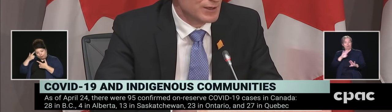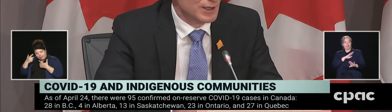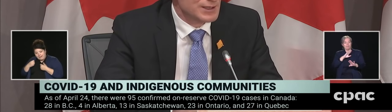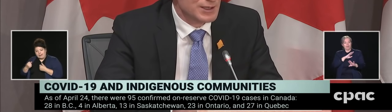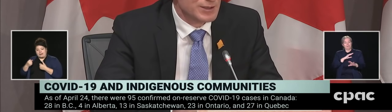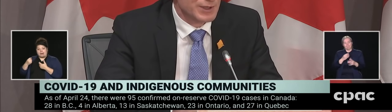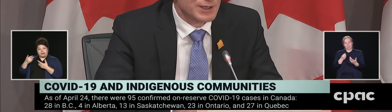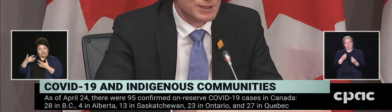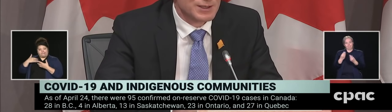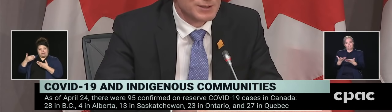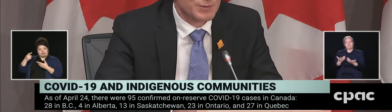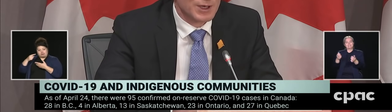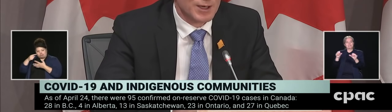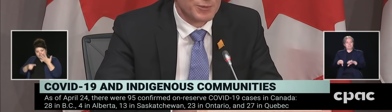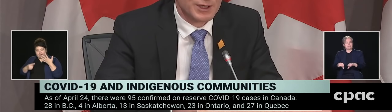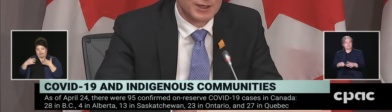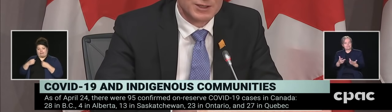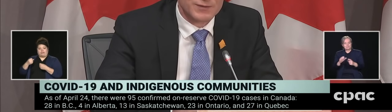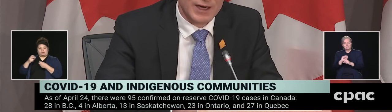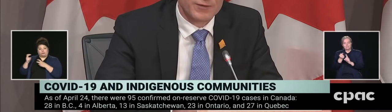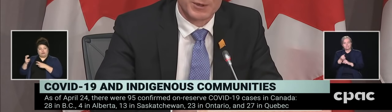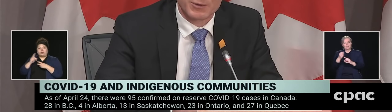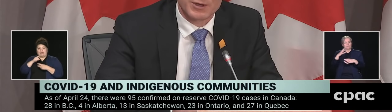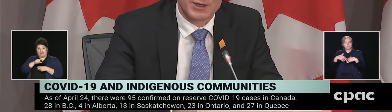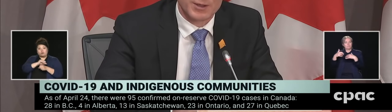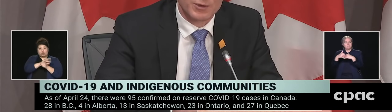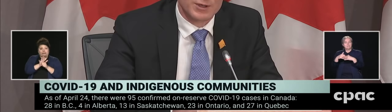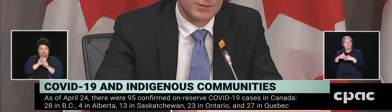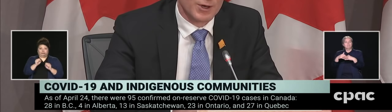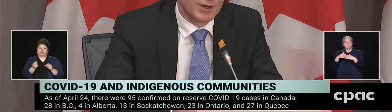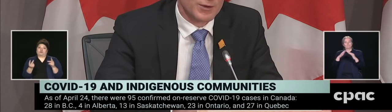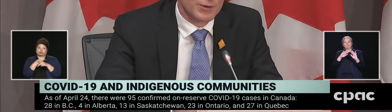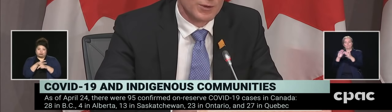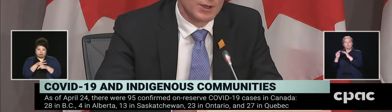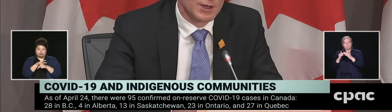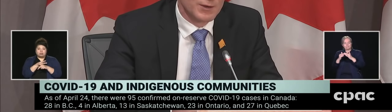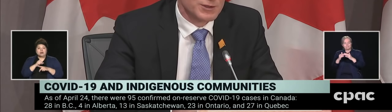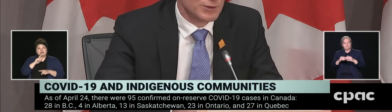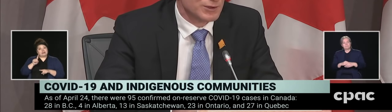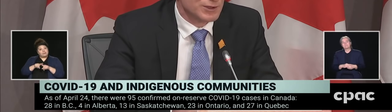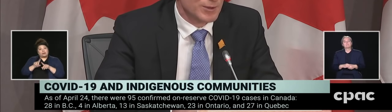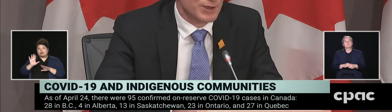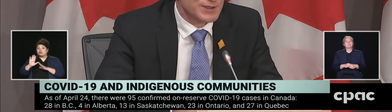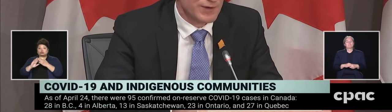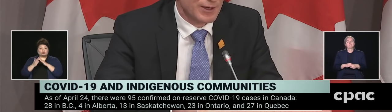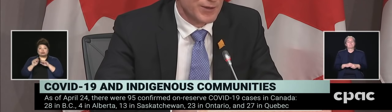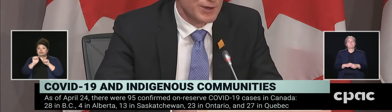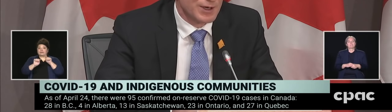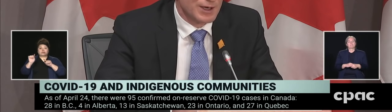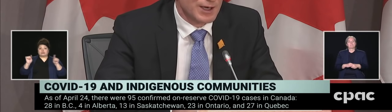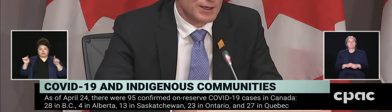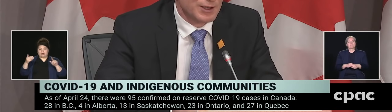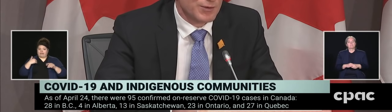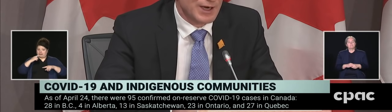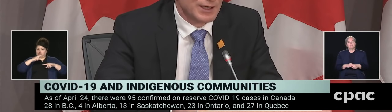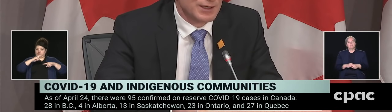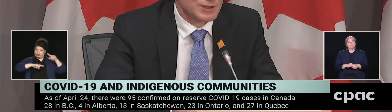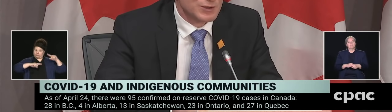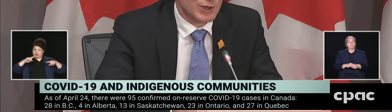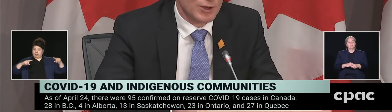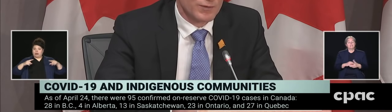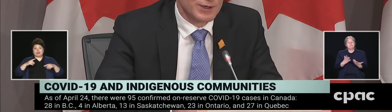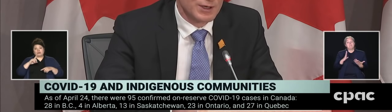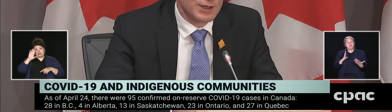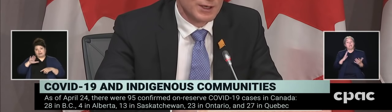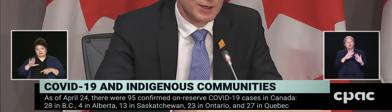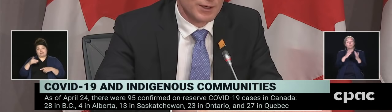wide generalization because these preconditions vary from community to community, but on the whole, the social determinants of health create